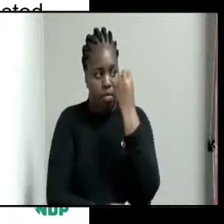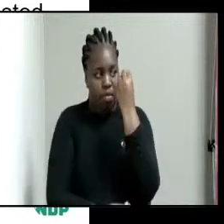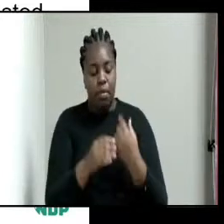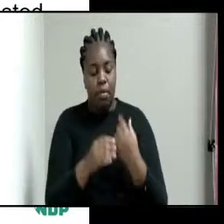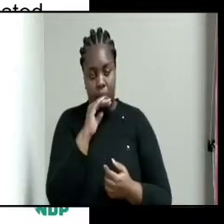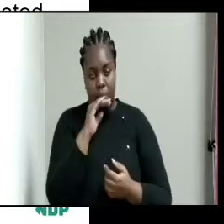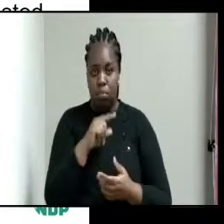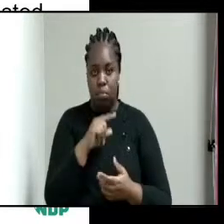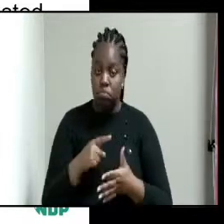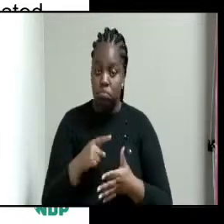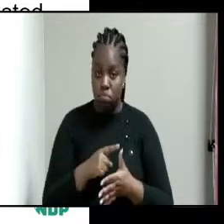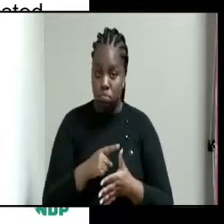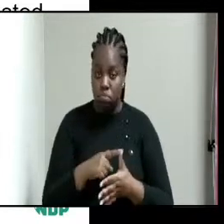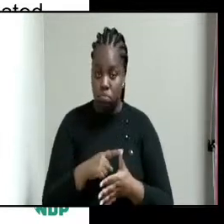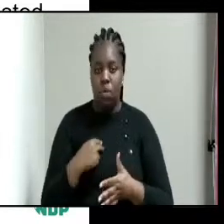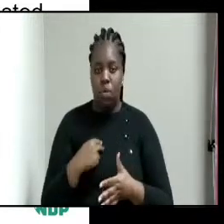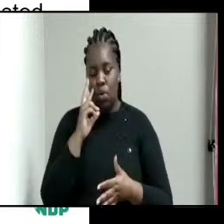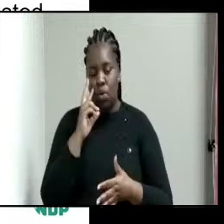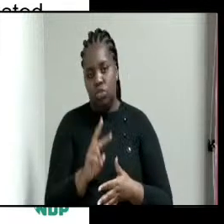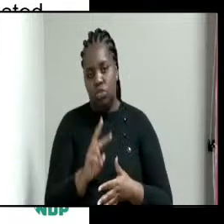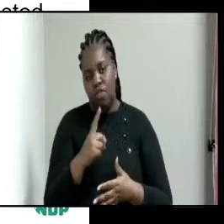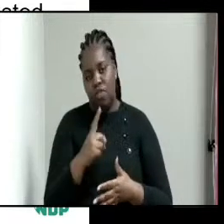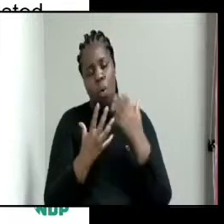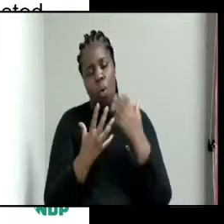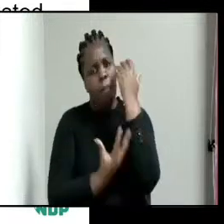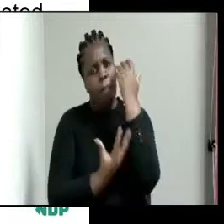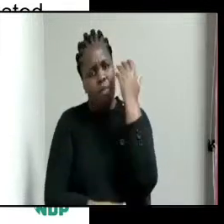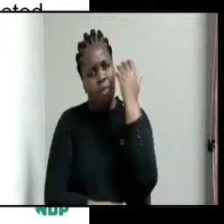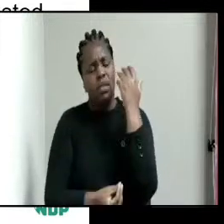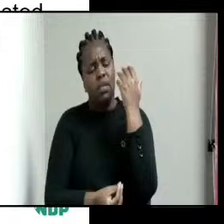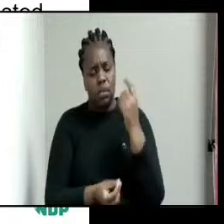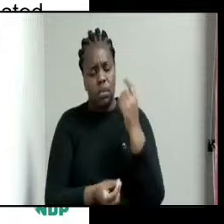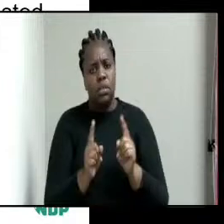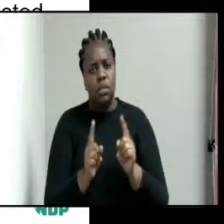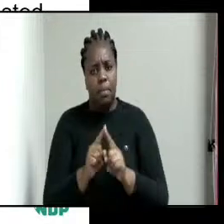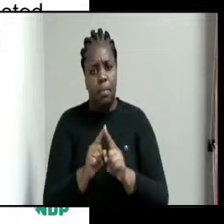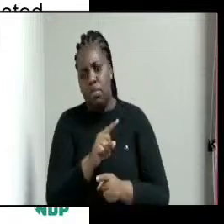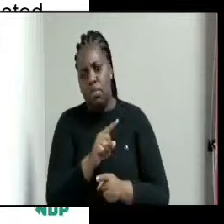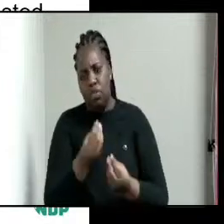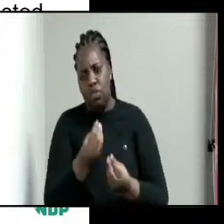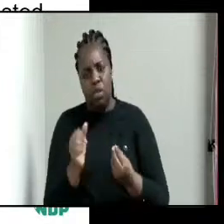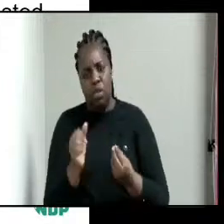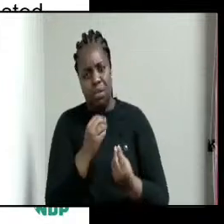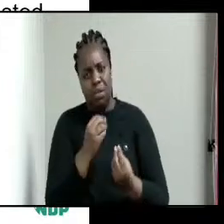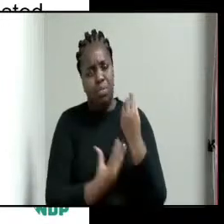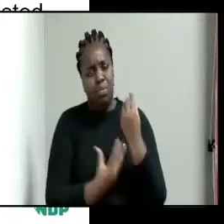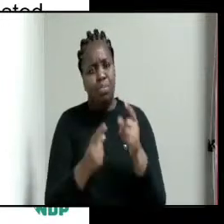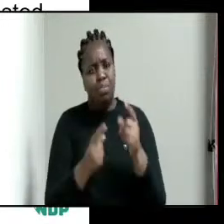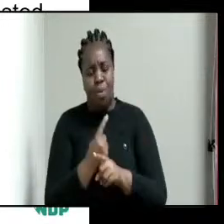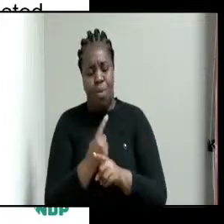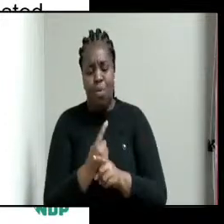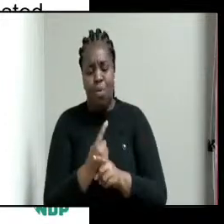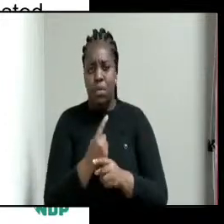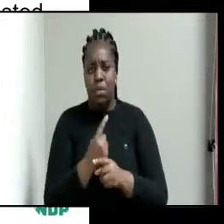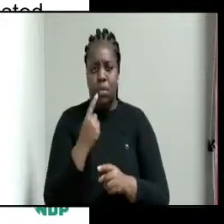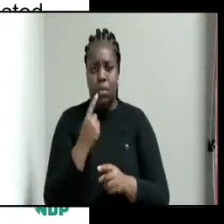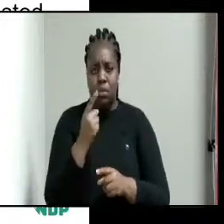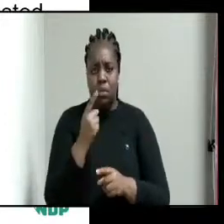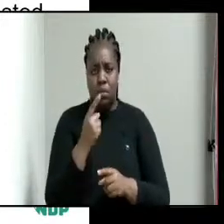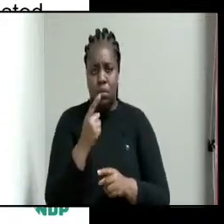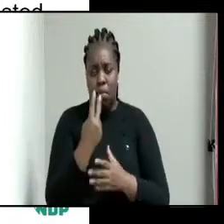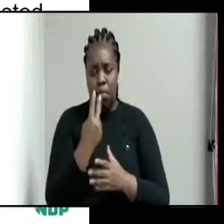So here we are looking at multidimensional poverty and the child poverty, where they intersect children that